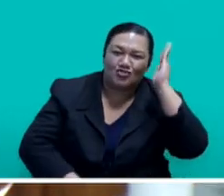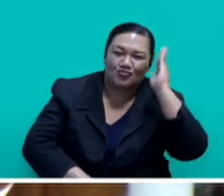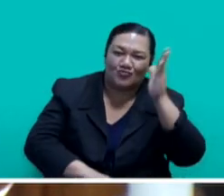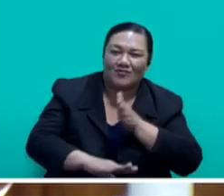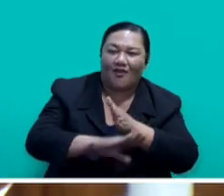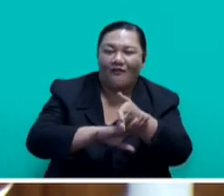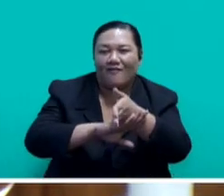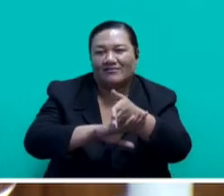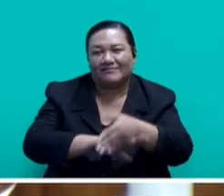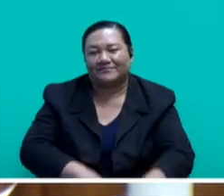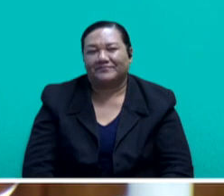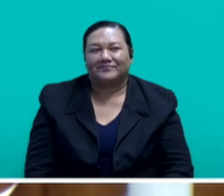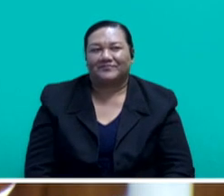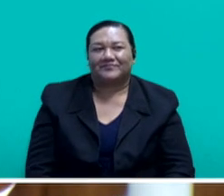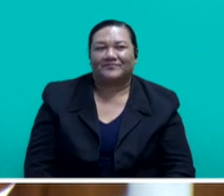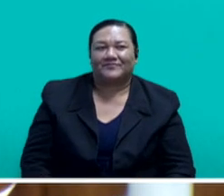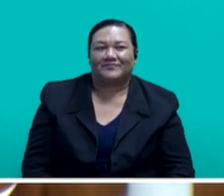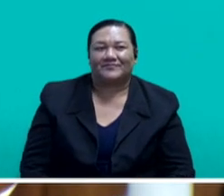Order. Mr.